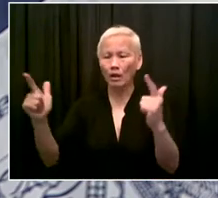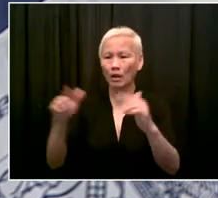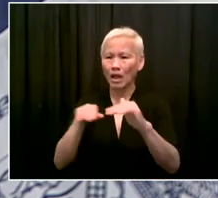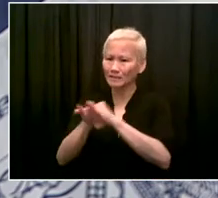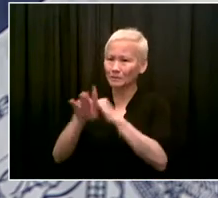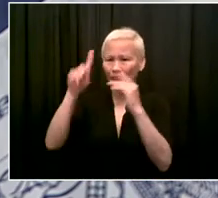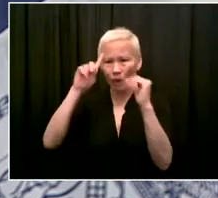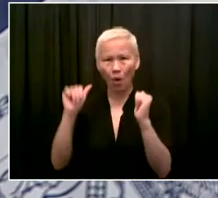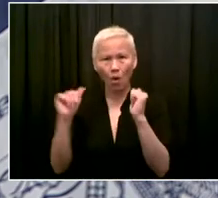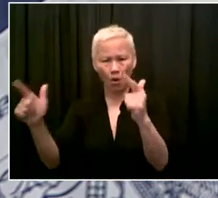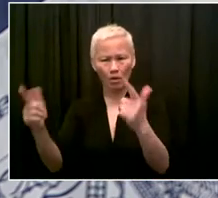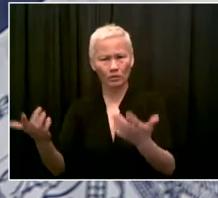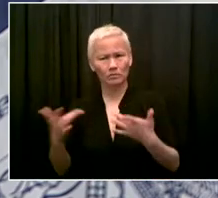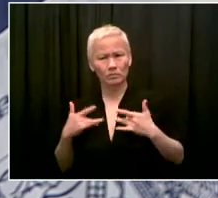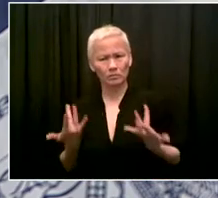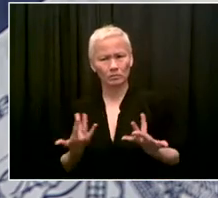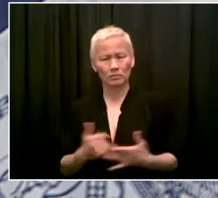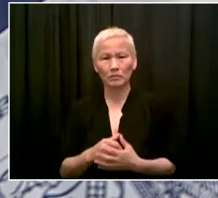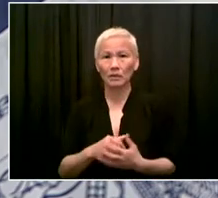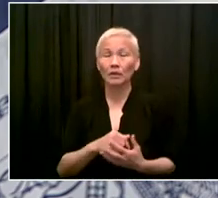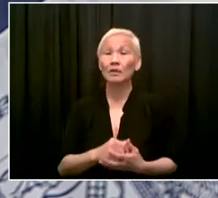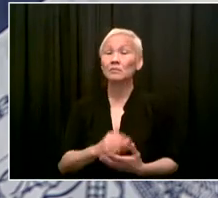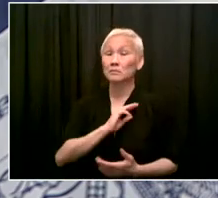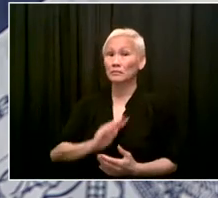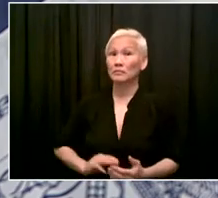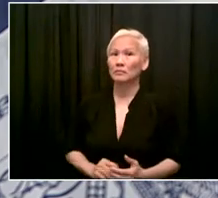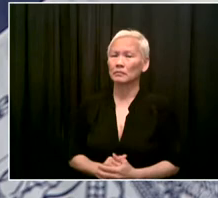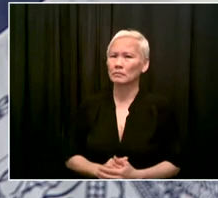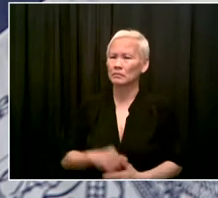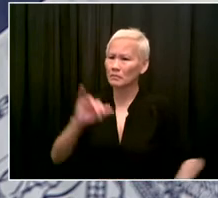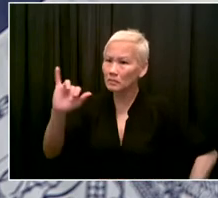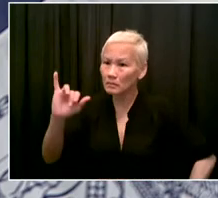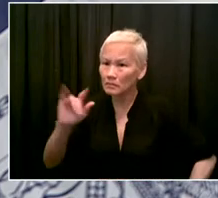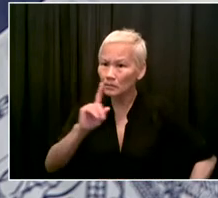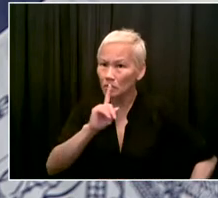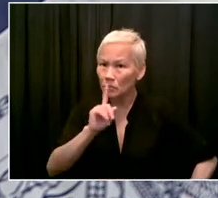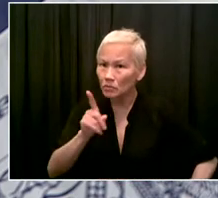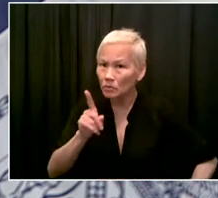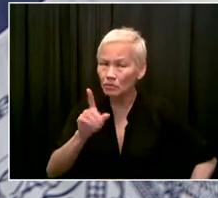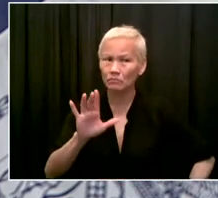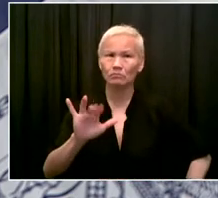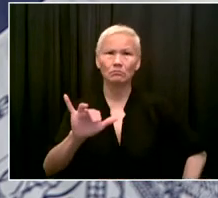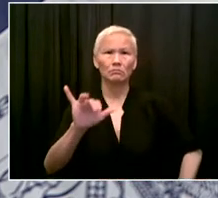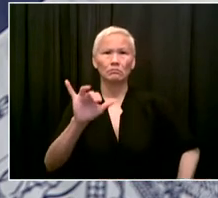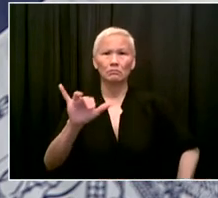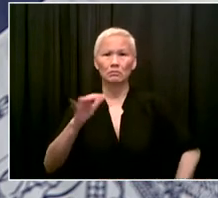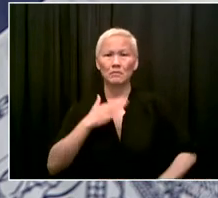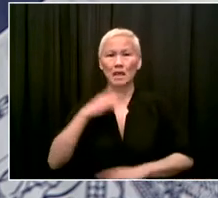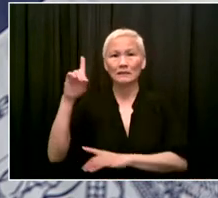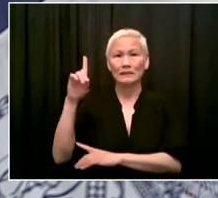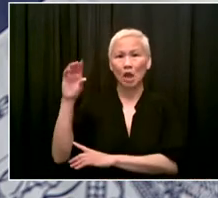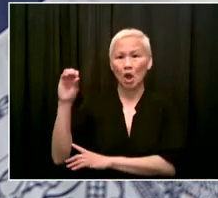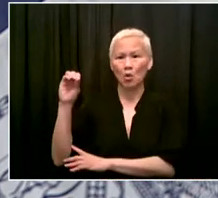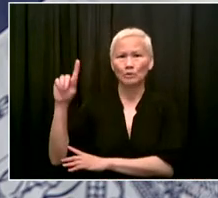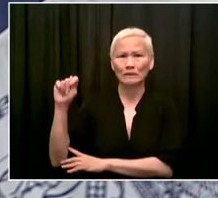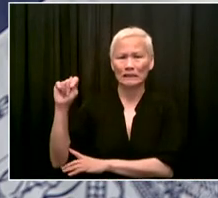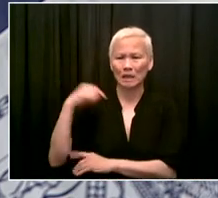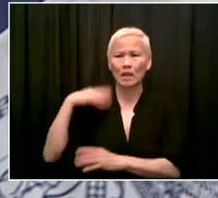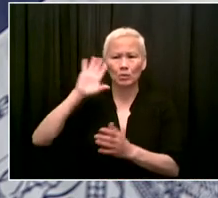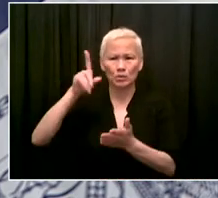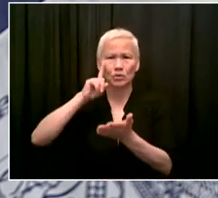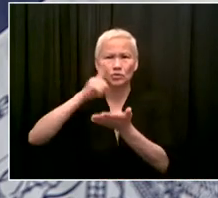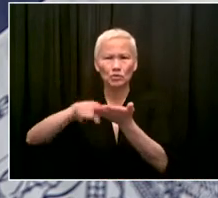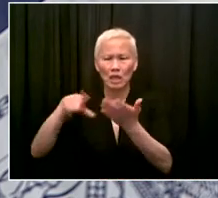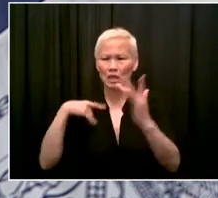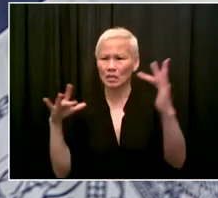have a safe, positive summer with learning, culture, recreation for free. We wanted this to be something unlike anything you've